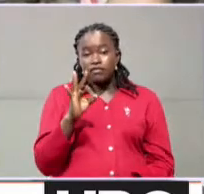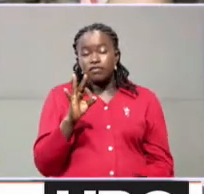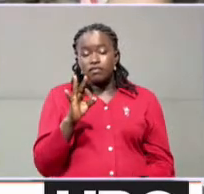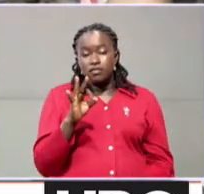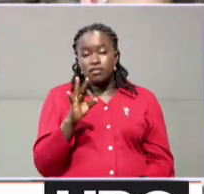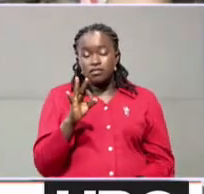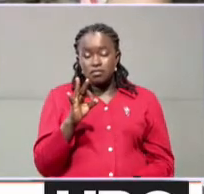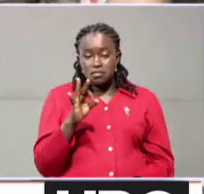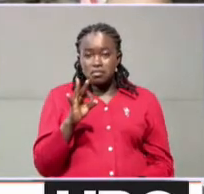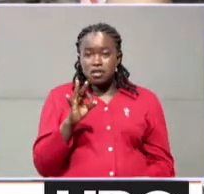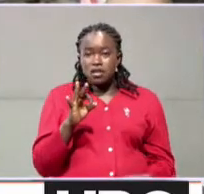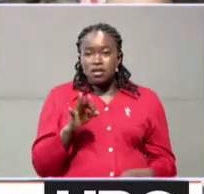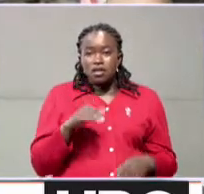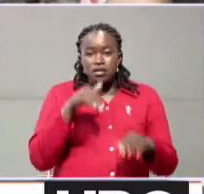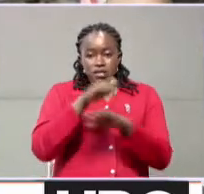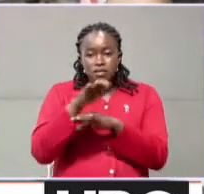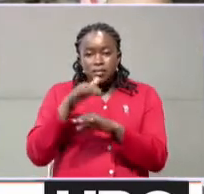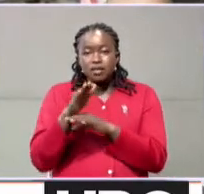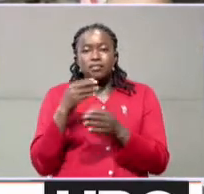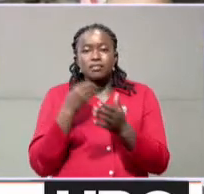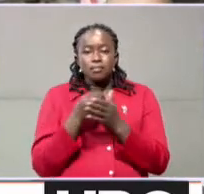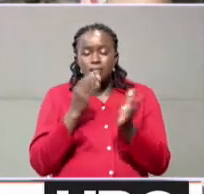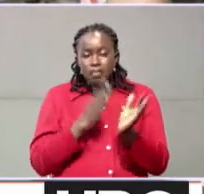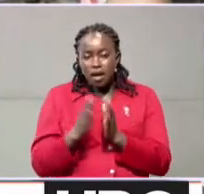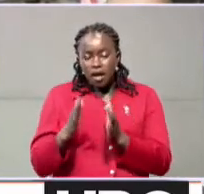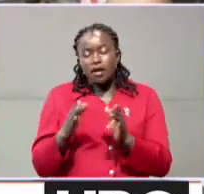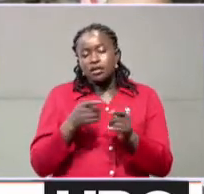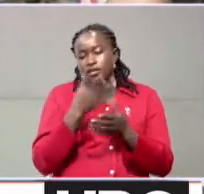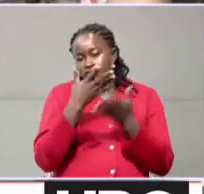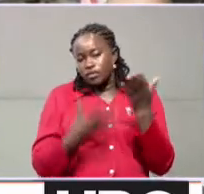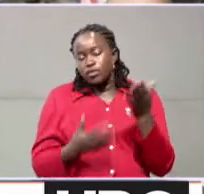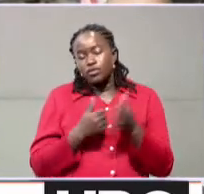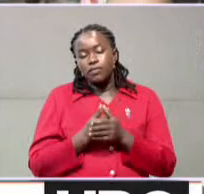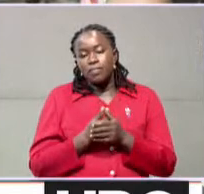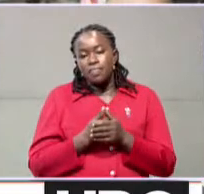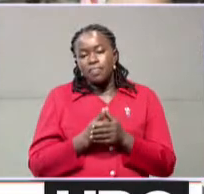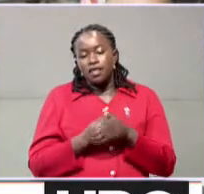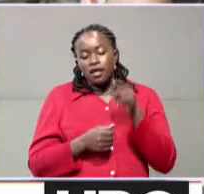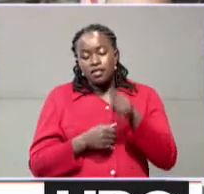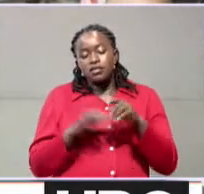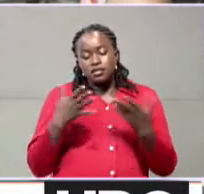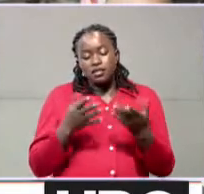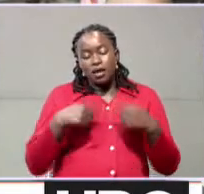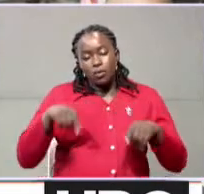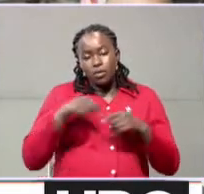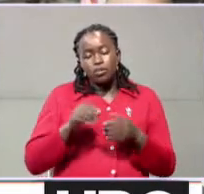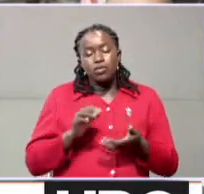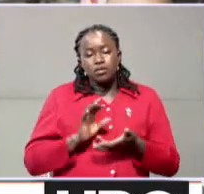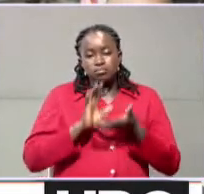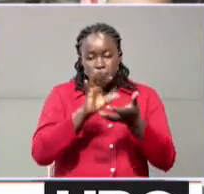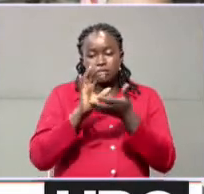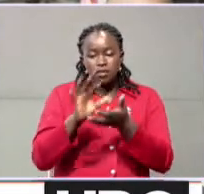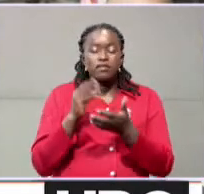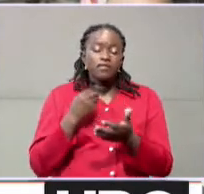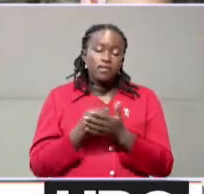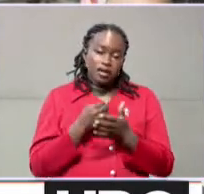revolving fund disbursement plan is as follows this is how we are going to release the funds